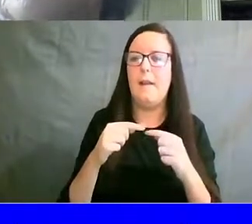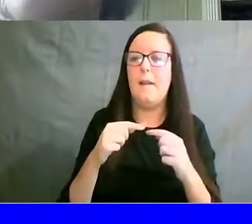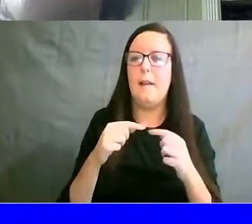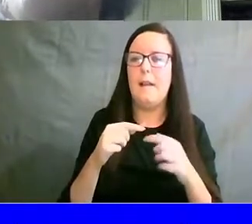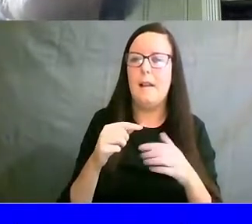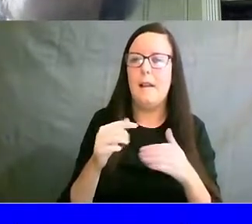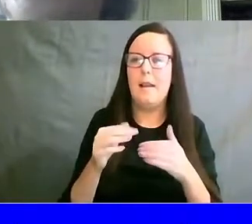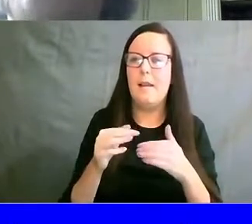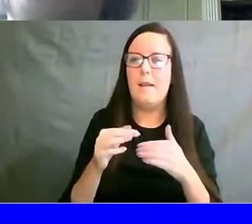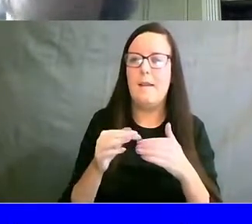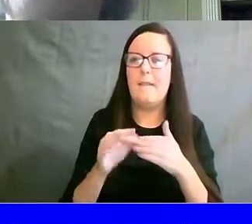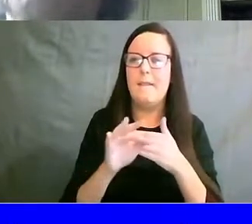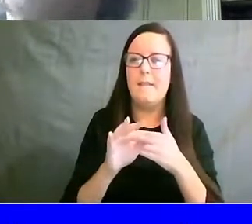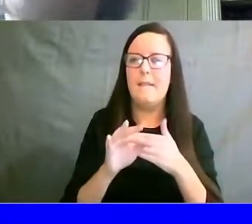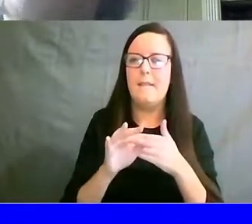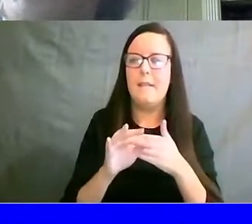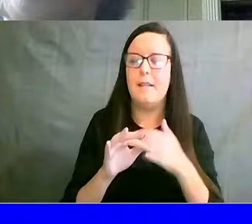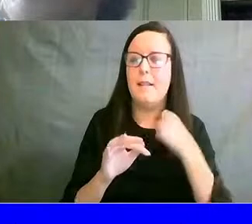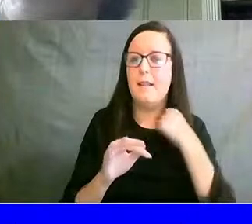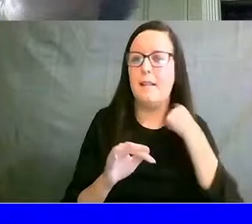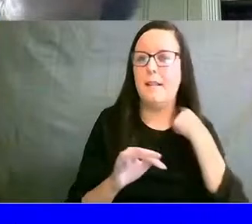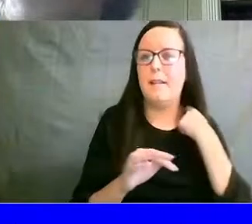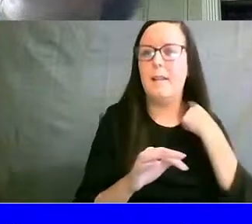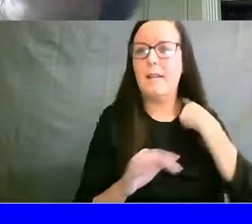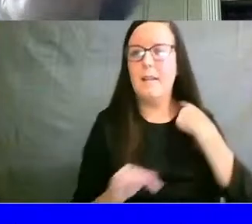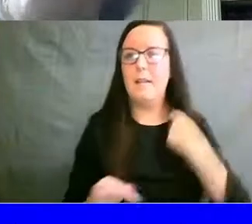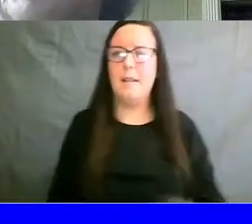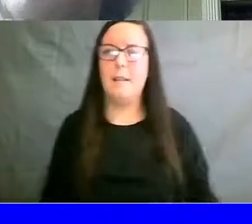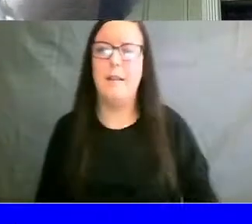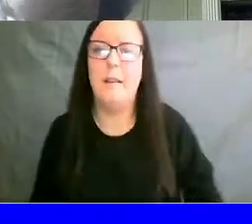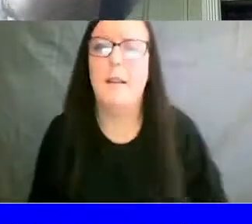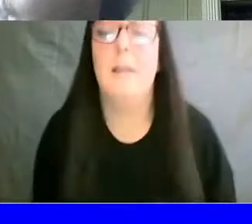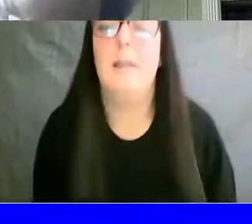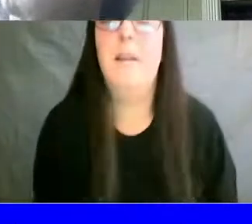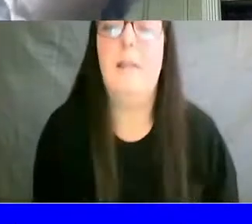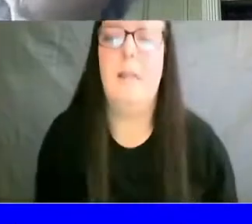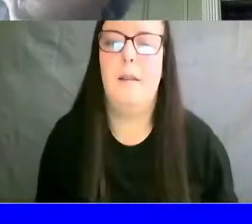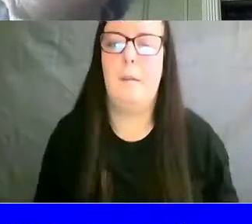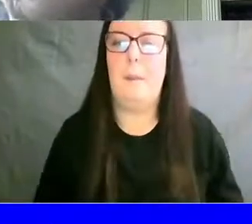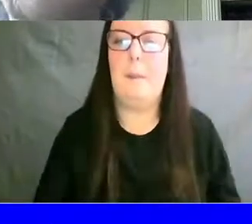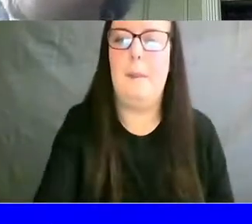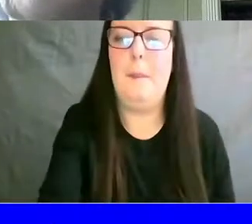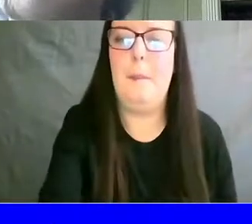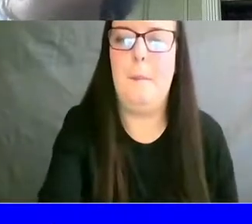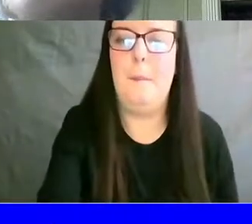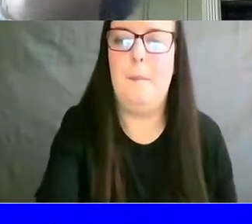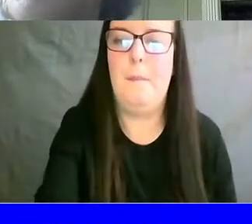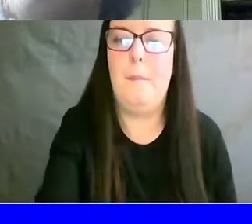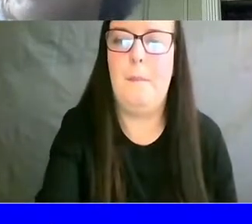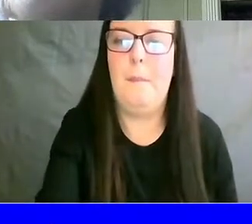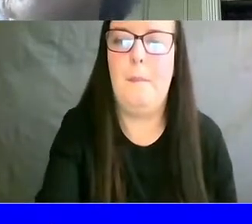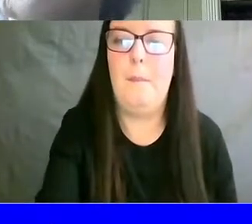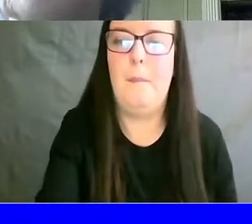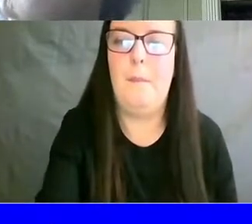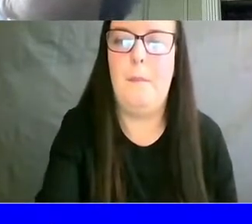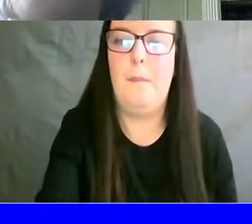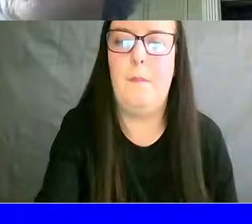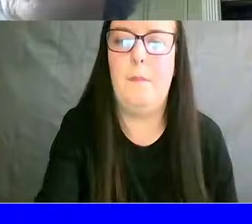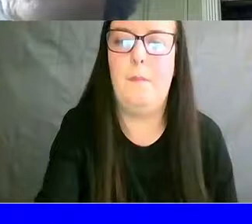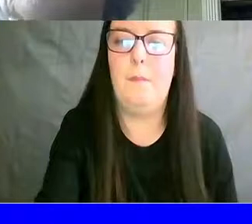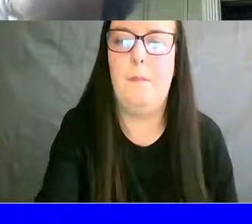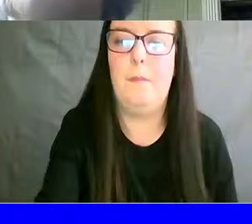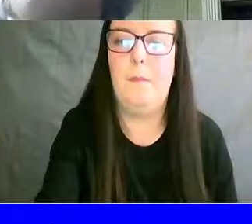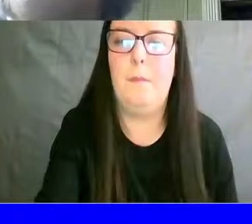only really a very recent debate. And while we've had child protection legislation and safeguarding legislation